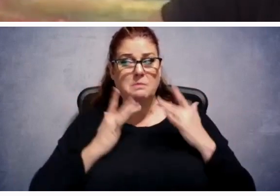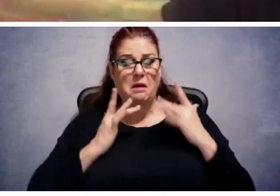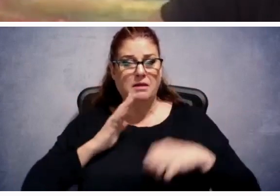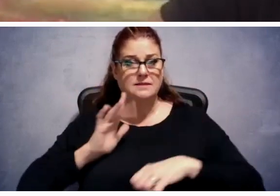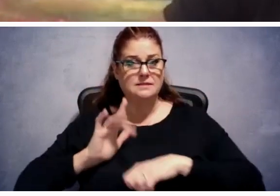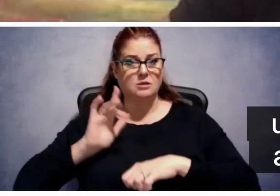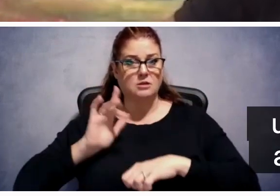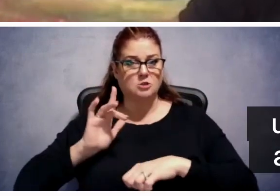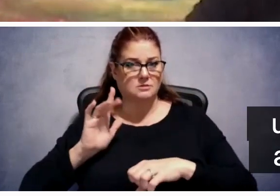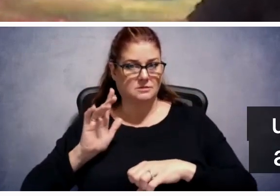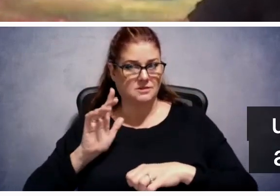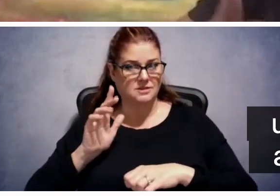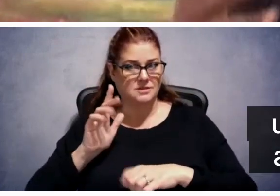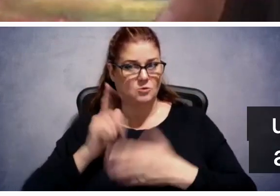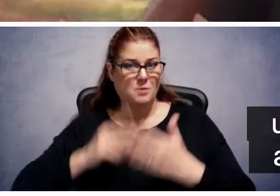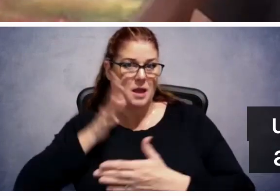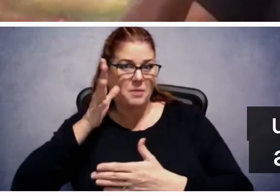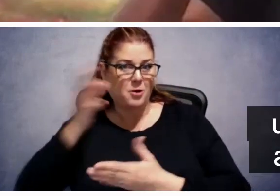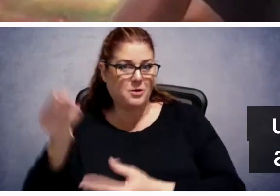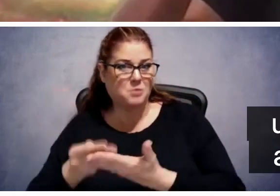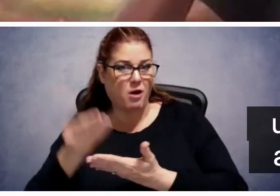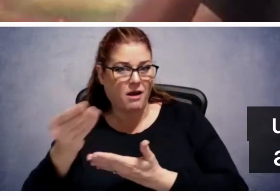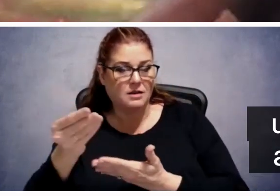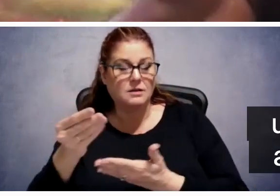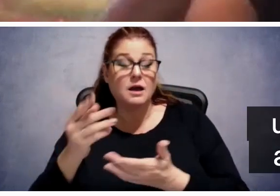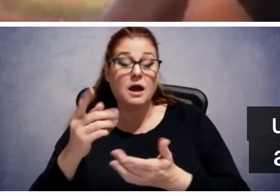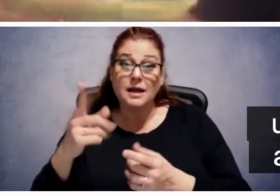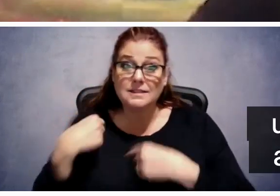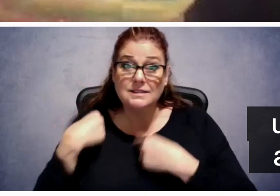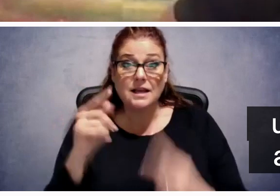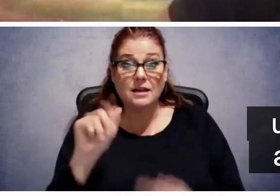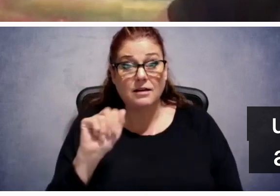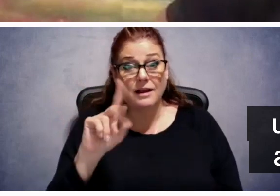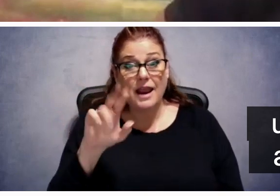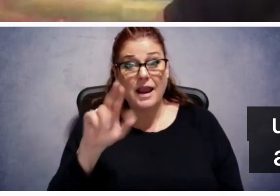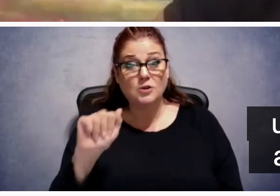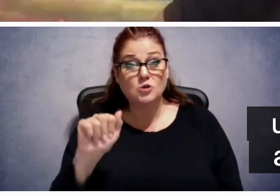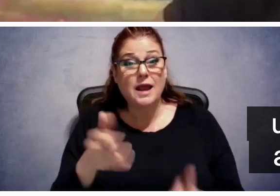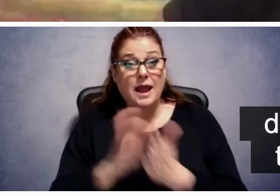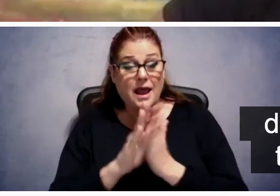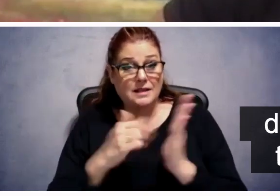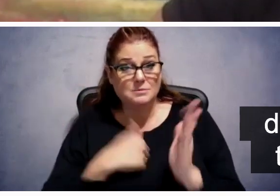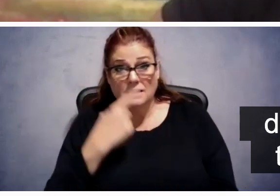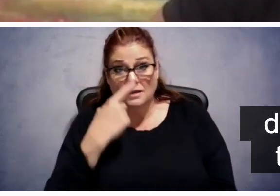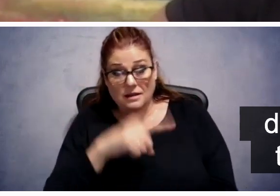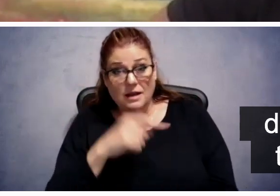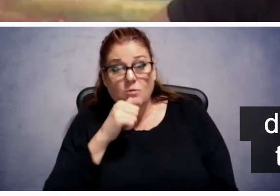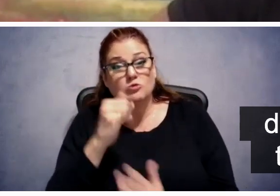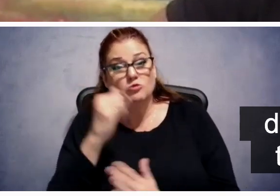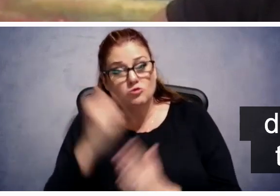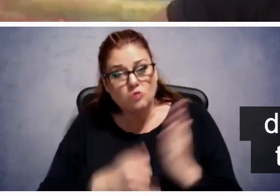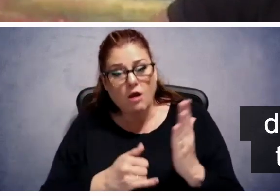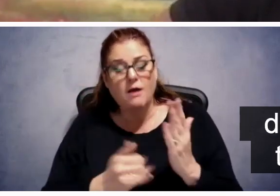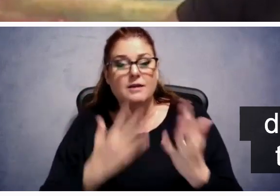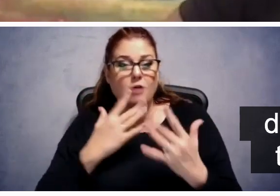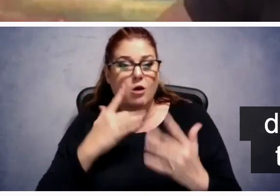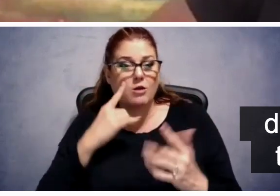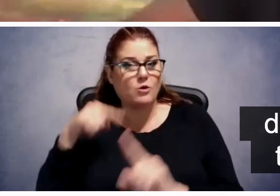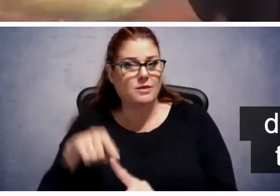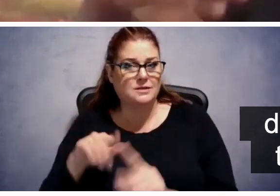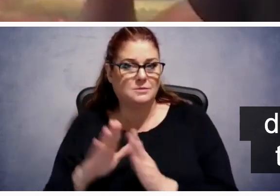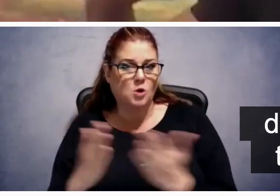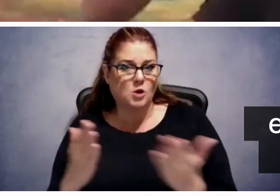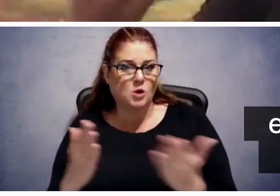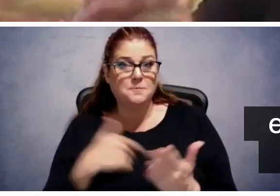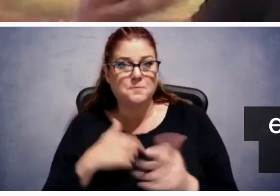those things until Andrea Pickney asked me if I would want to draw in color for this book so